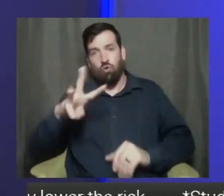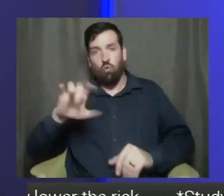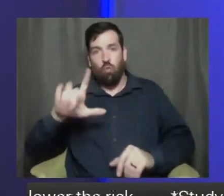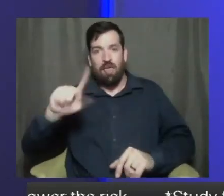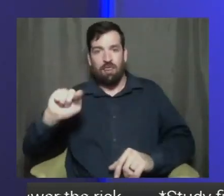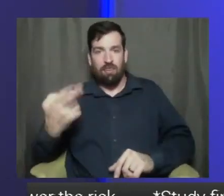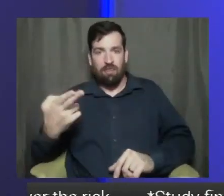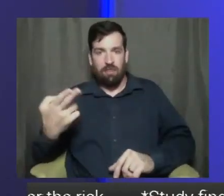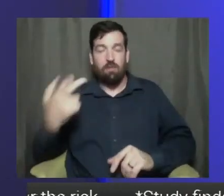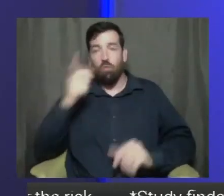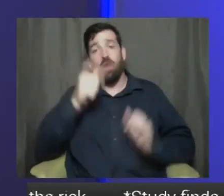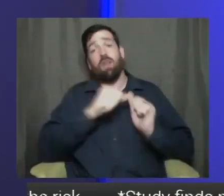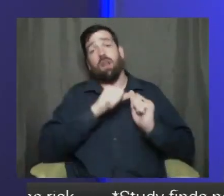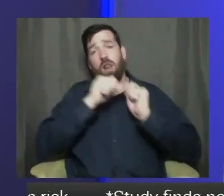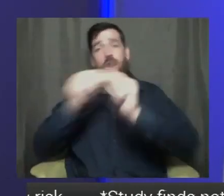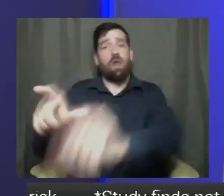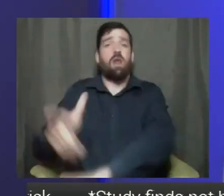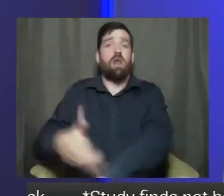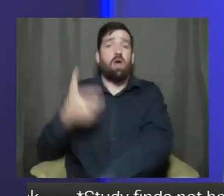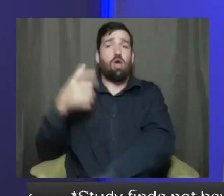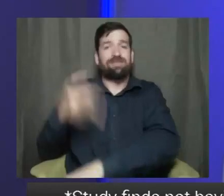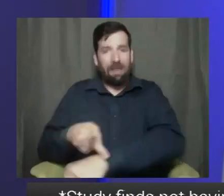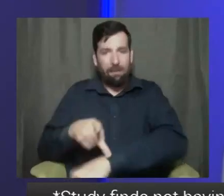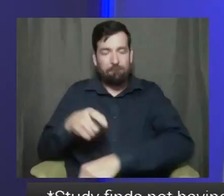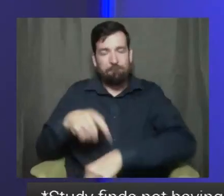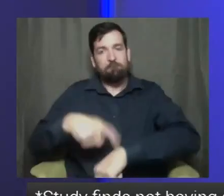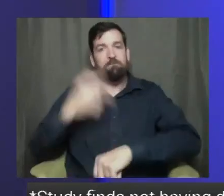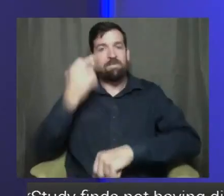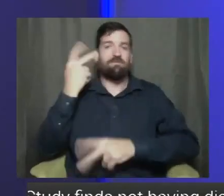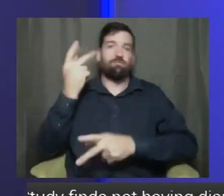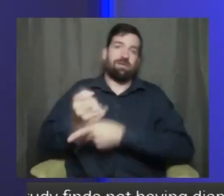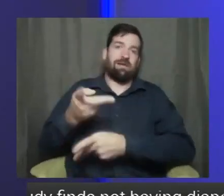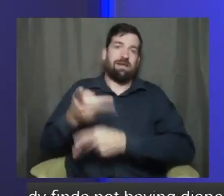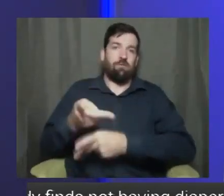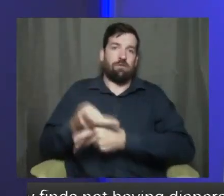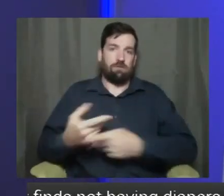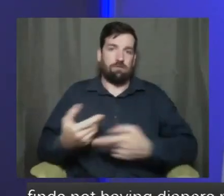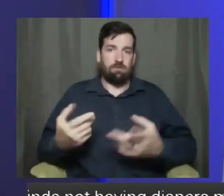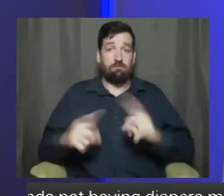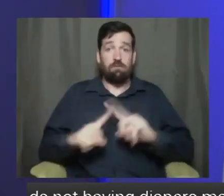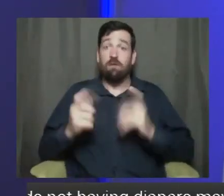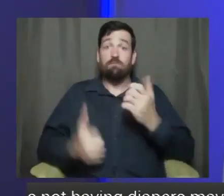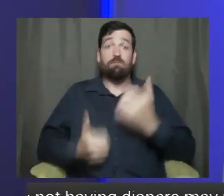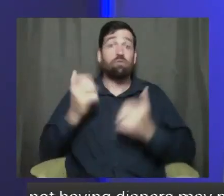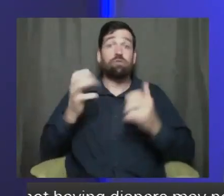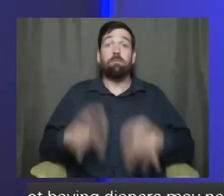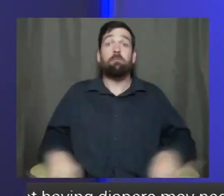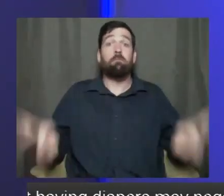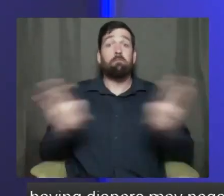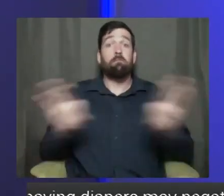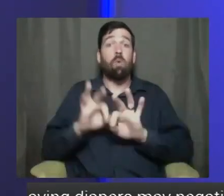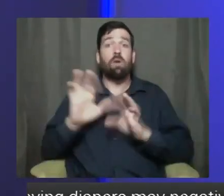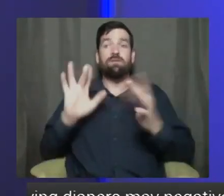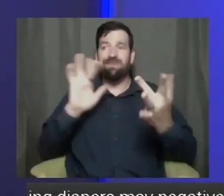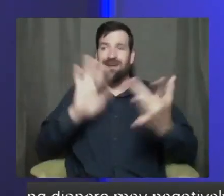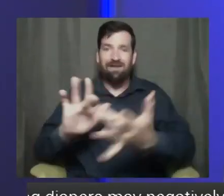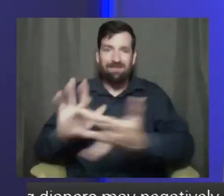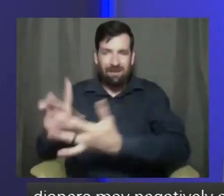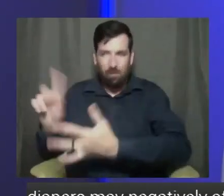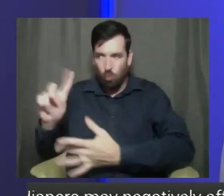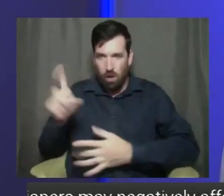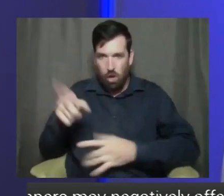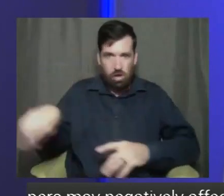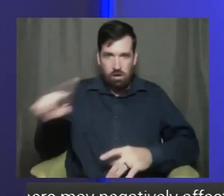to seek help. If you need it, it's okay to ask your doctor, but the most important things is reaching them where they are and providing them with the